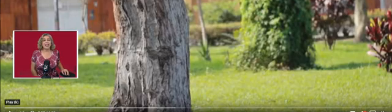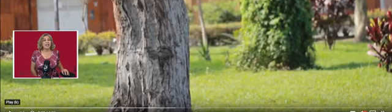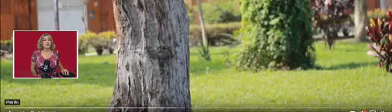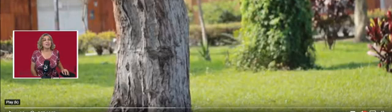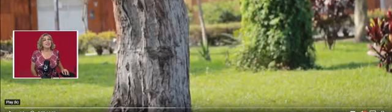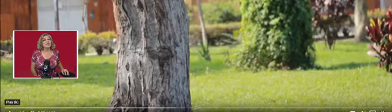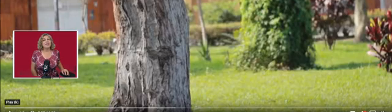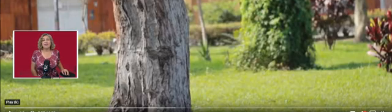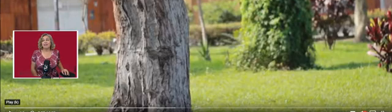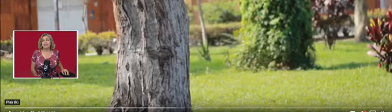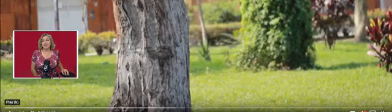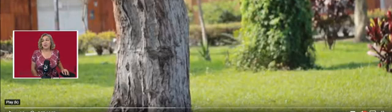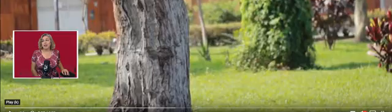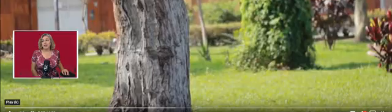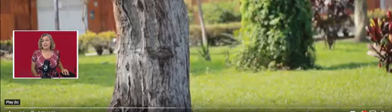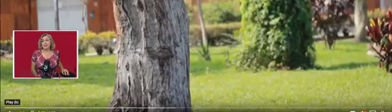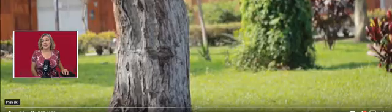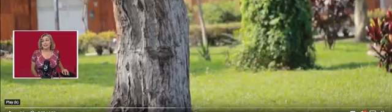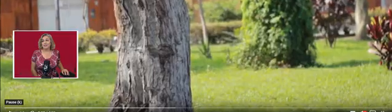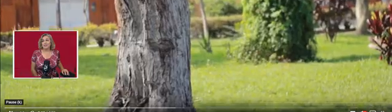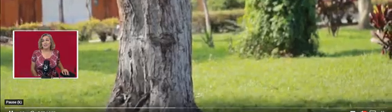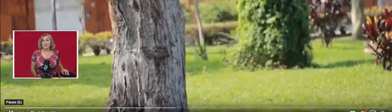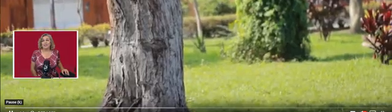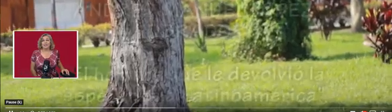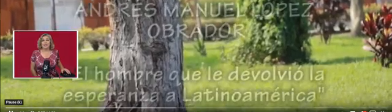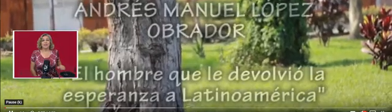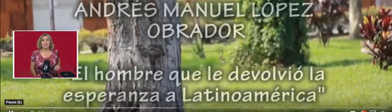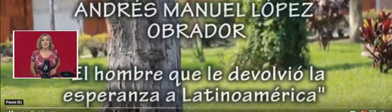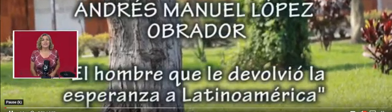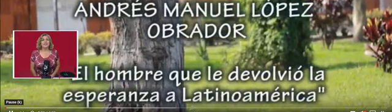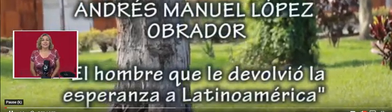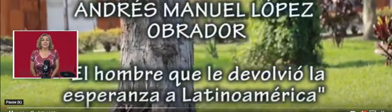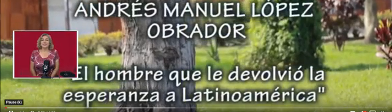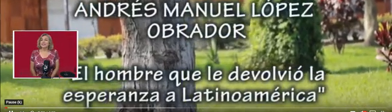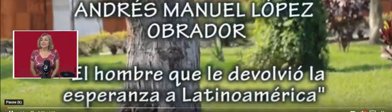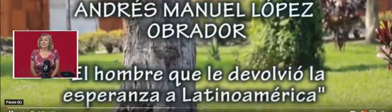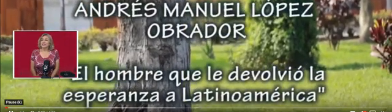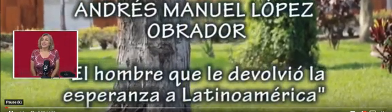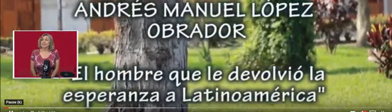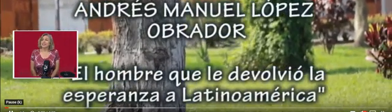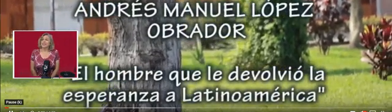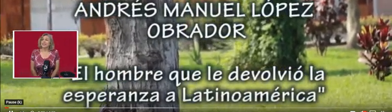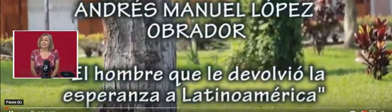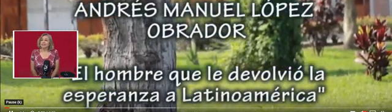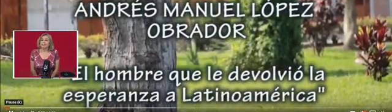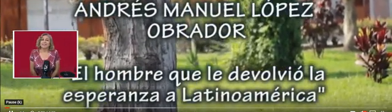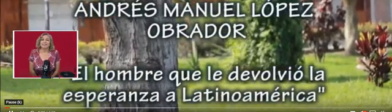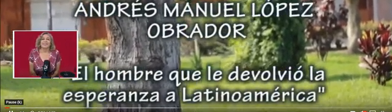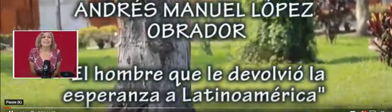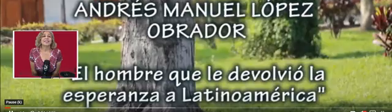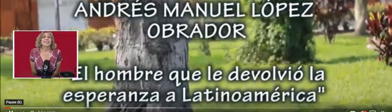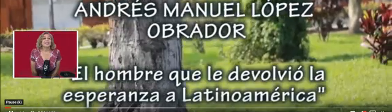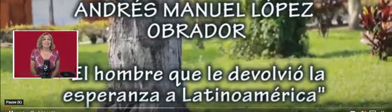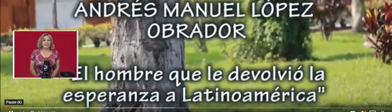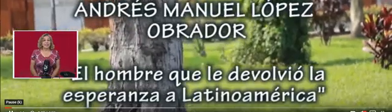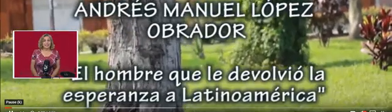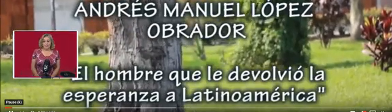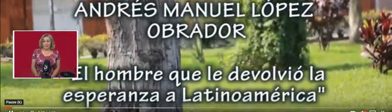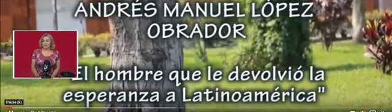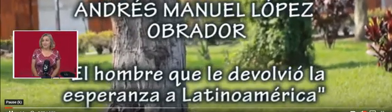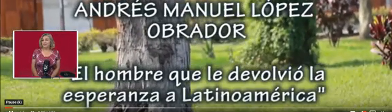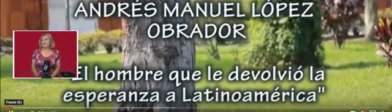el principal socio comercial de Estados Unidos. Now Mexico is the primary Esto significa que llegue inversión extranjera foreign